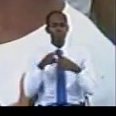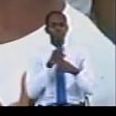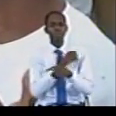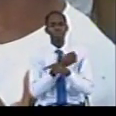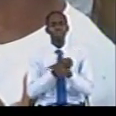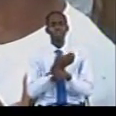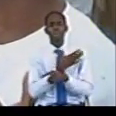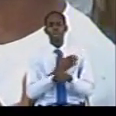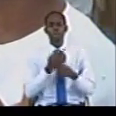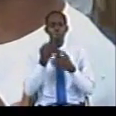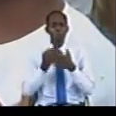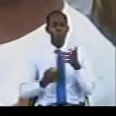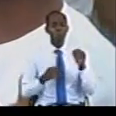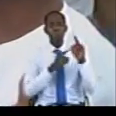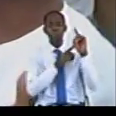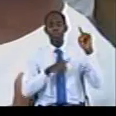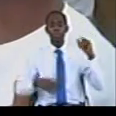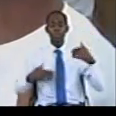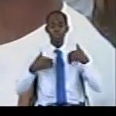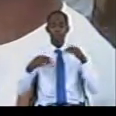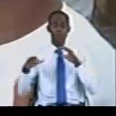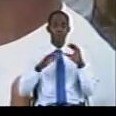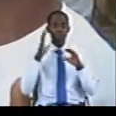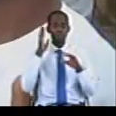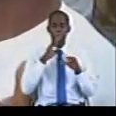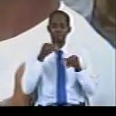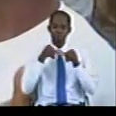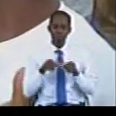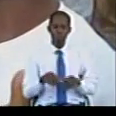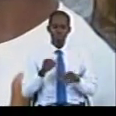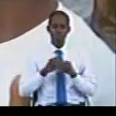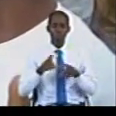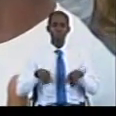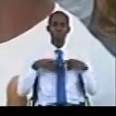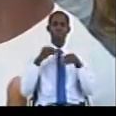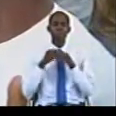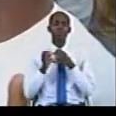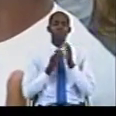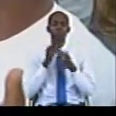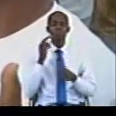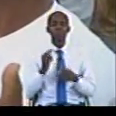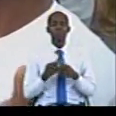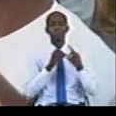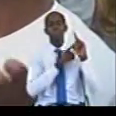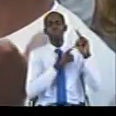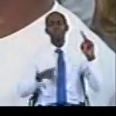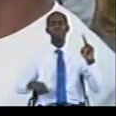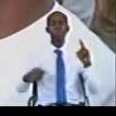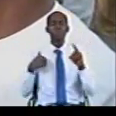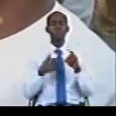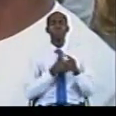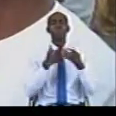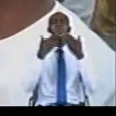what the Lord has done will be permanent in your life in Jesus' name. Lord, we thank you because we know